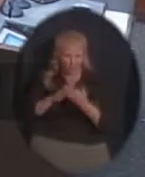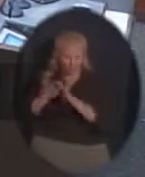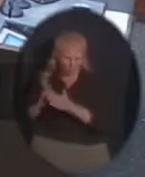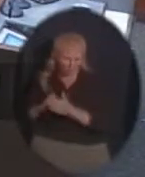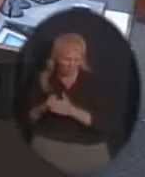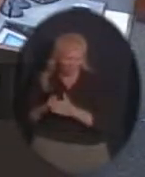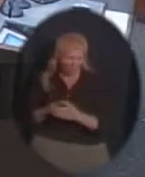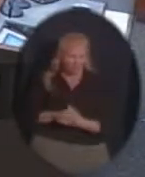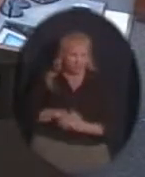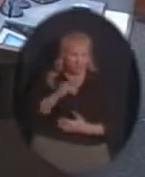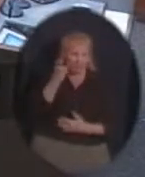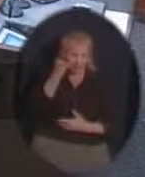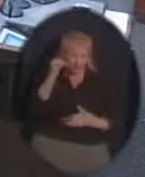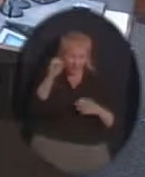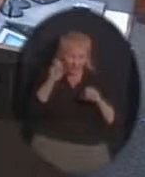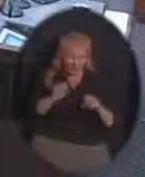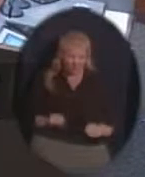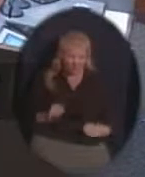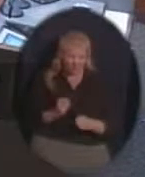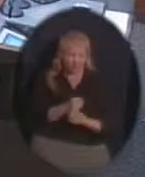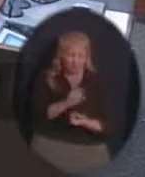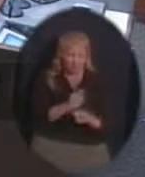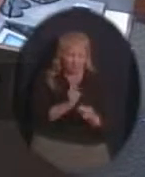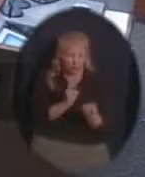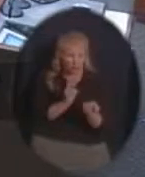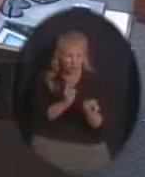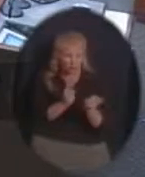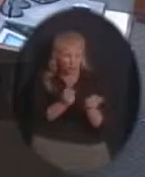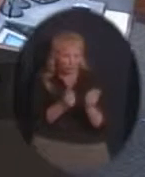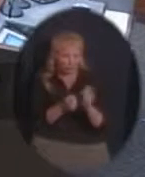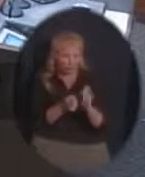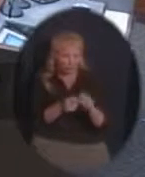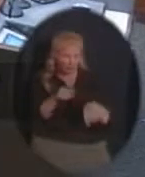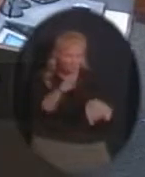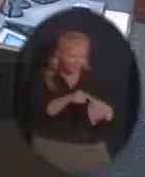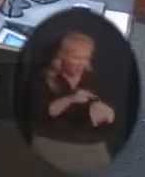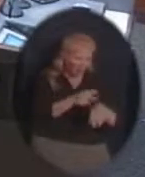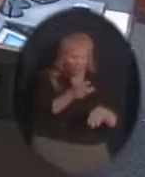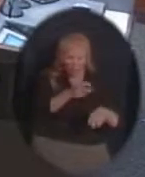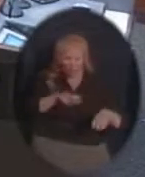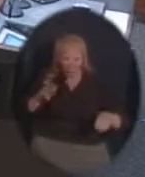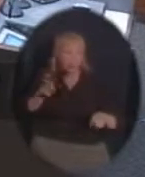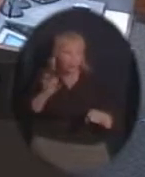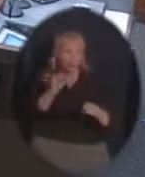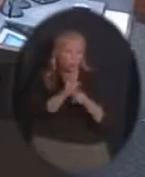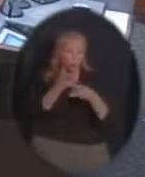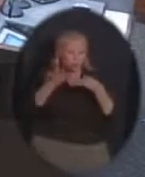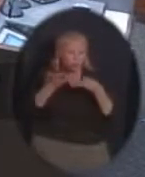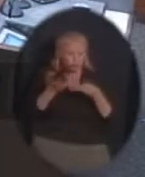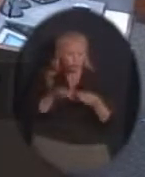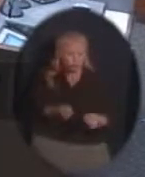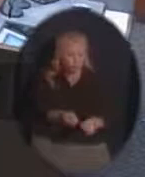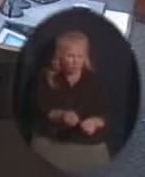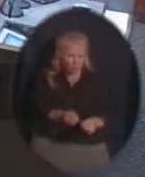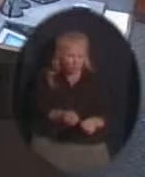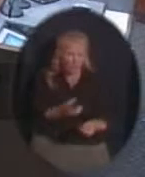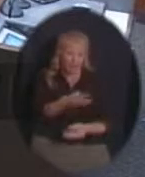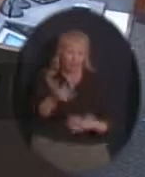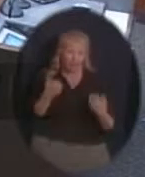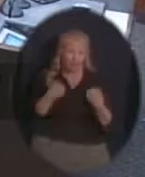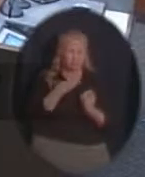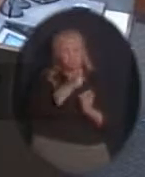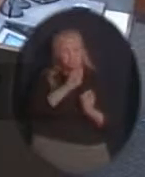And if we can make the adjustment of time and transportation and everything work smoothly here, and we have staff